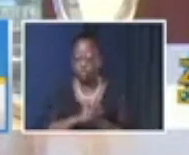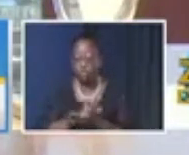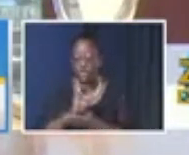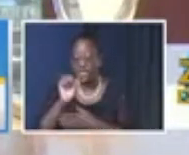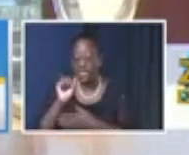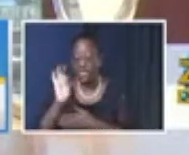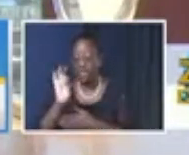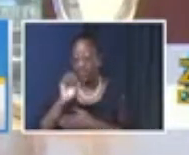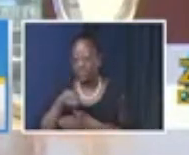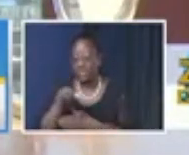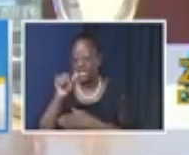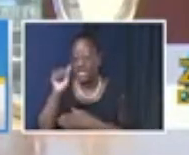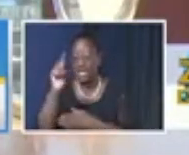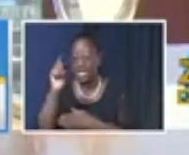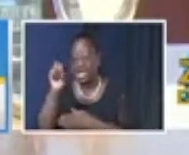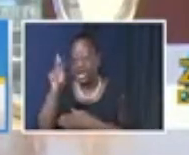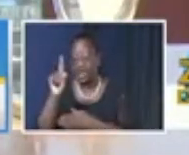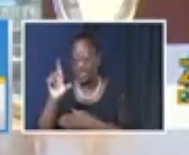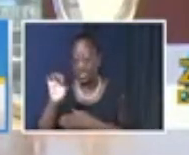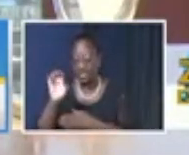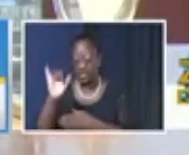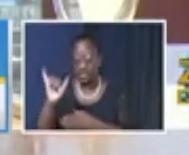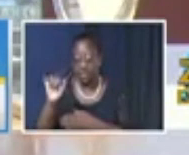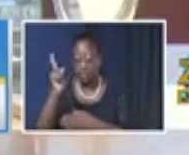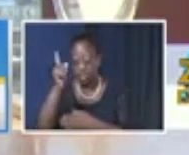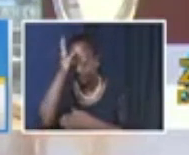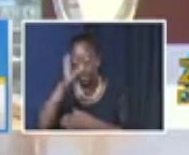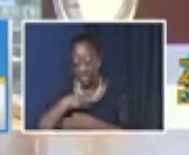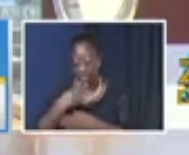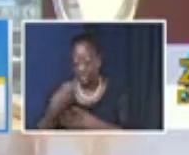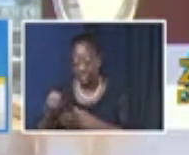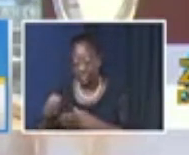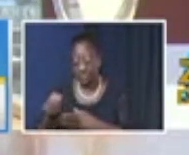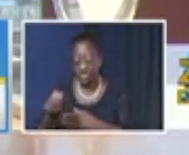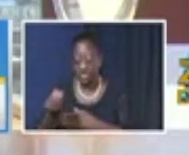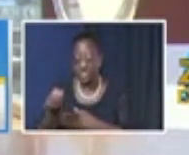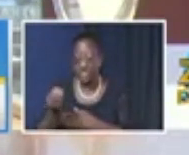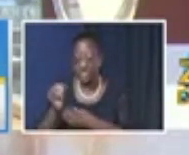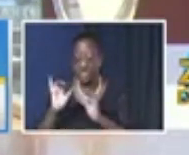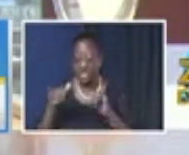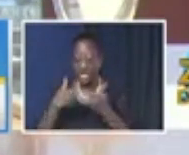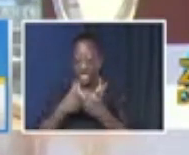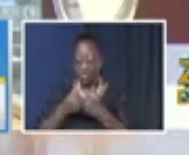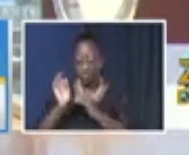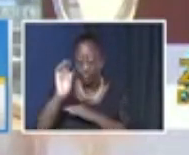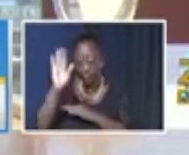Hadley School, where a male was leaving a ball game